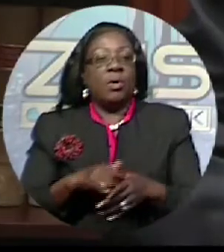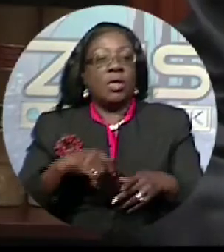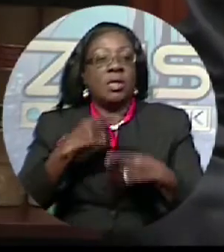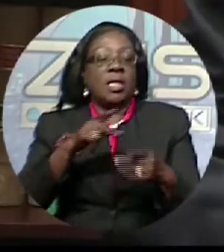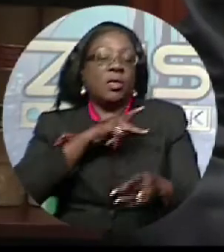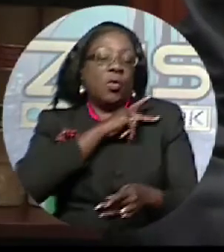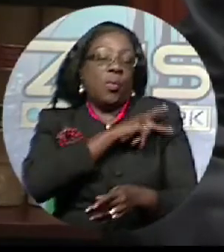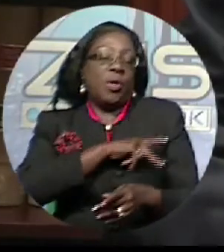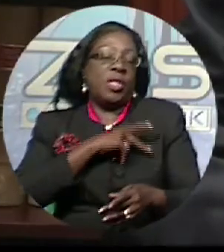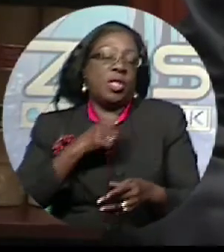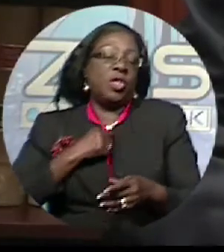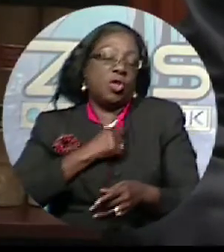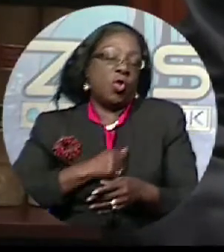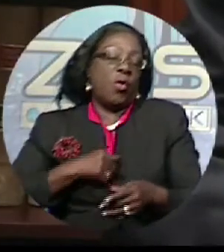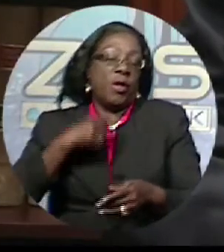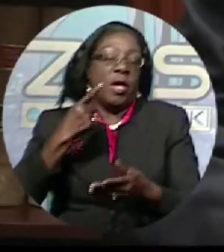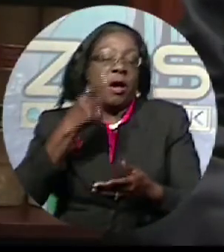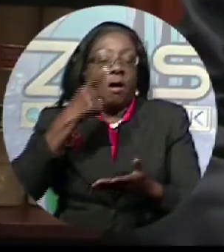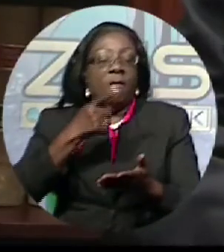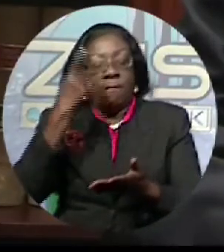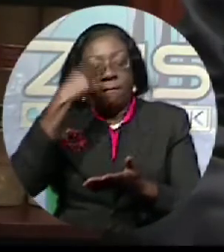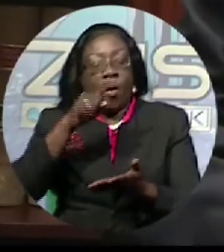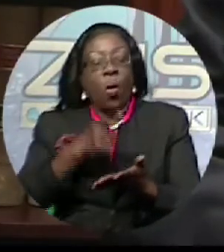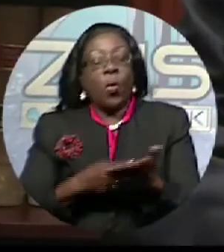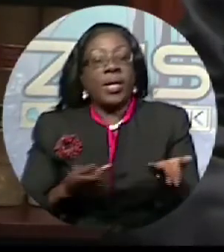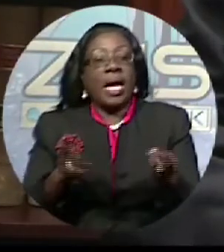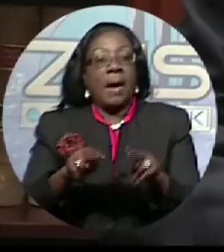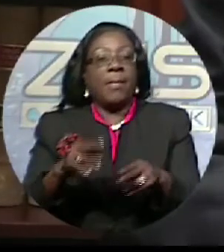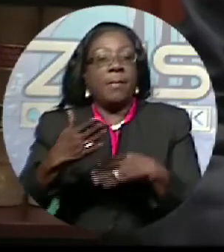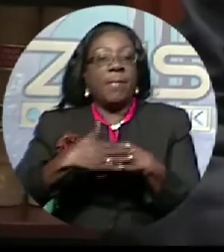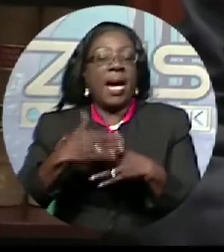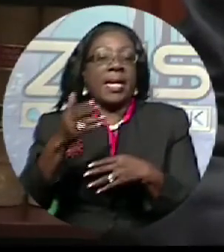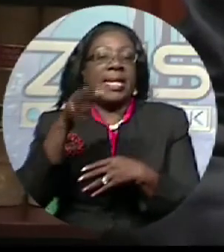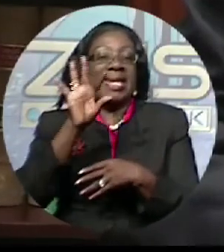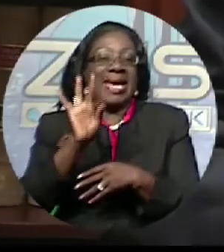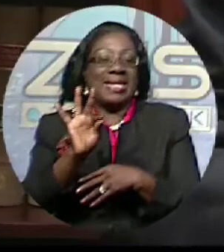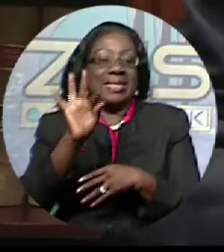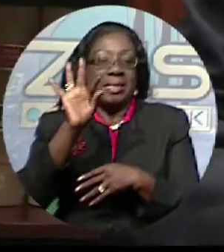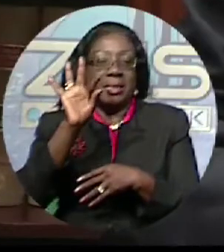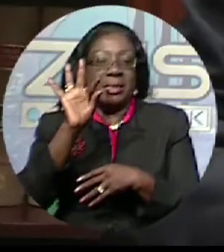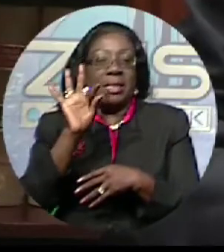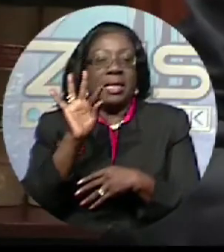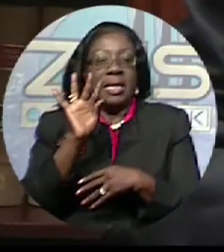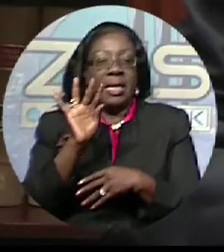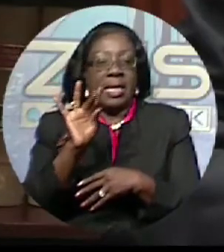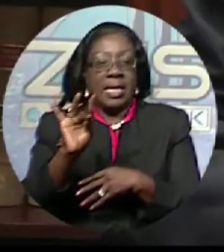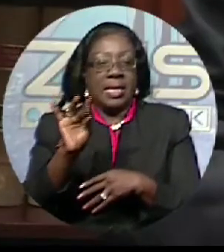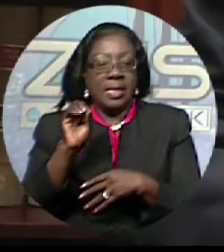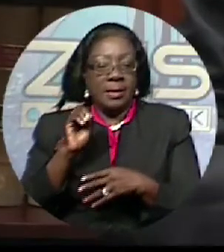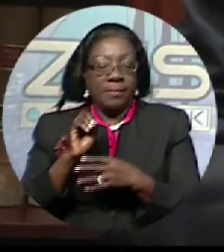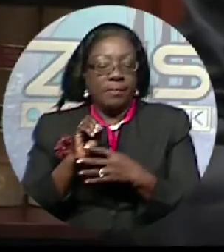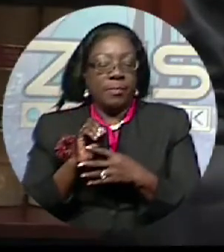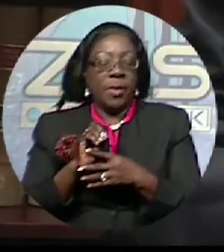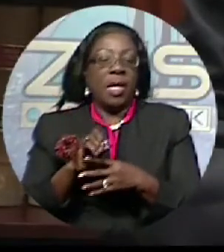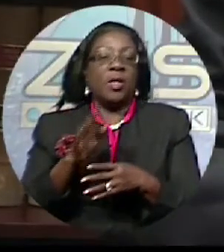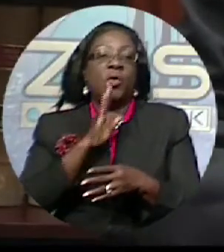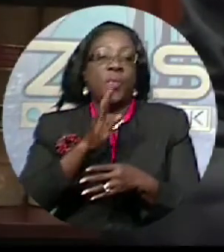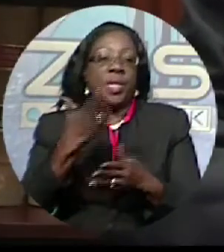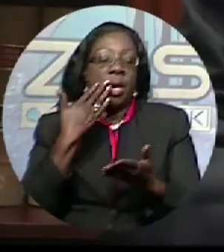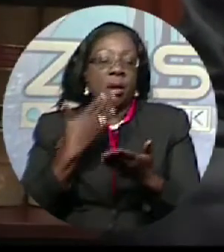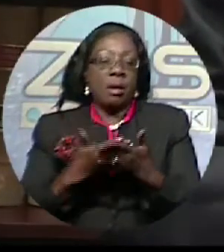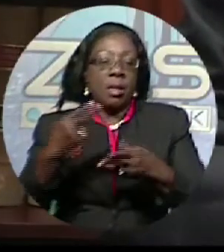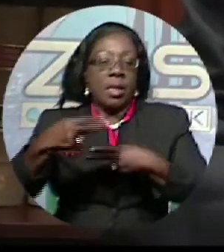apology for that event, and to say how their country is dedicated to good neighborliness and understood that